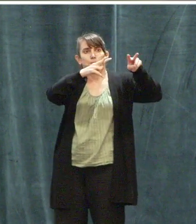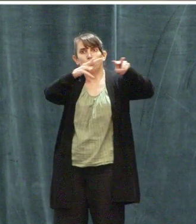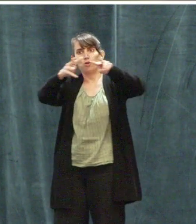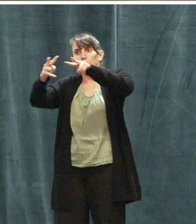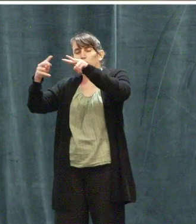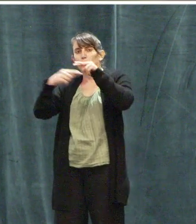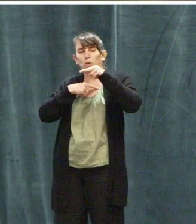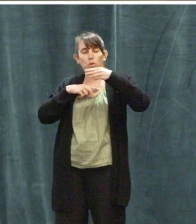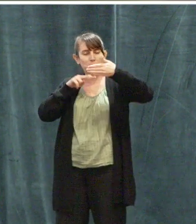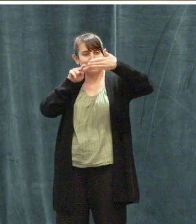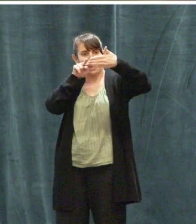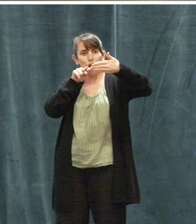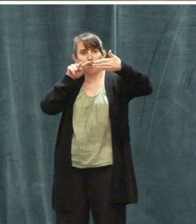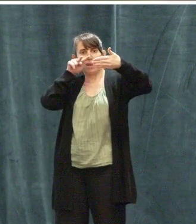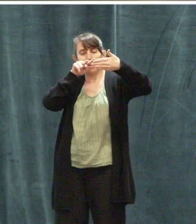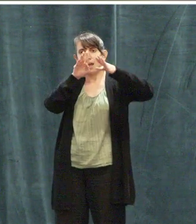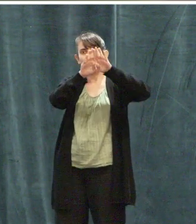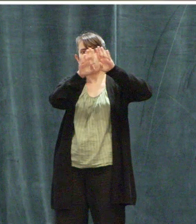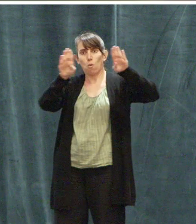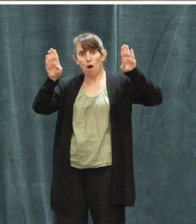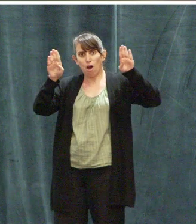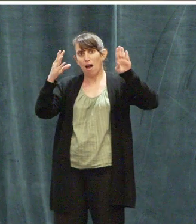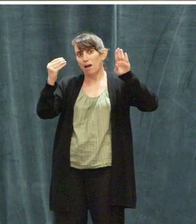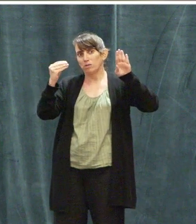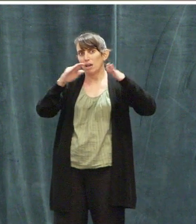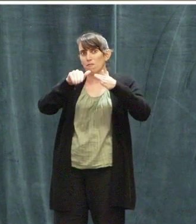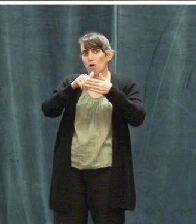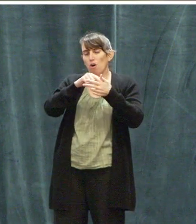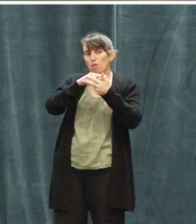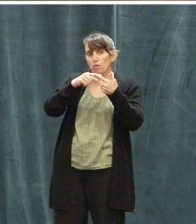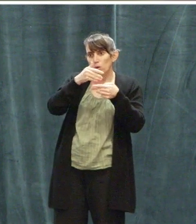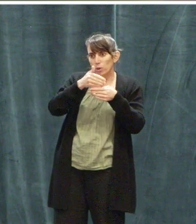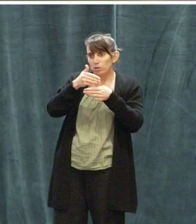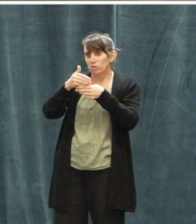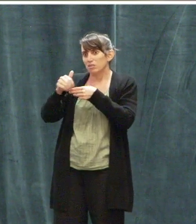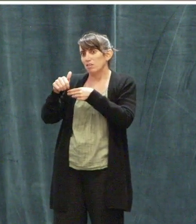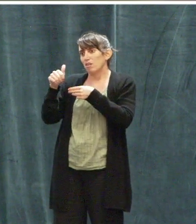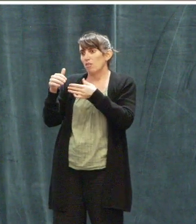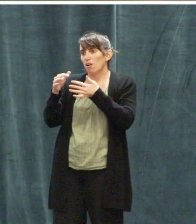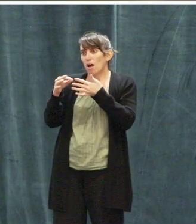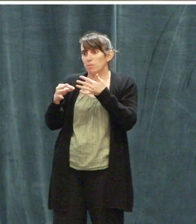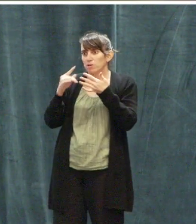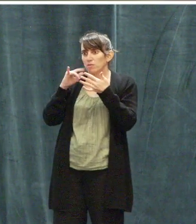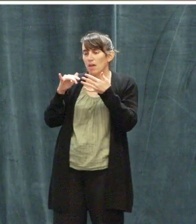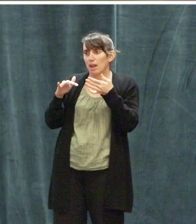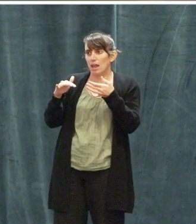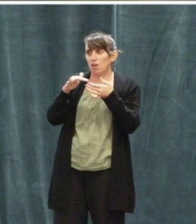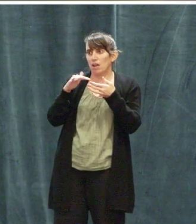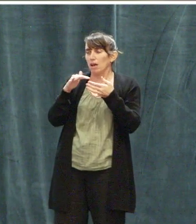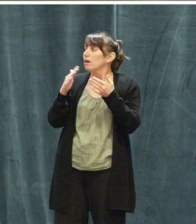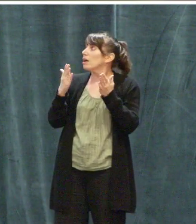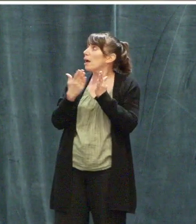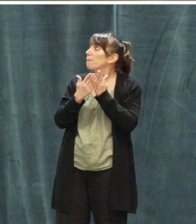be staring at a wall outside of all three windows. Is there another option for this area? And then part two of